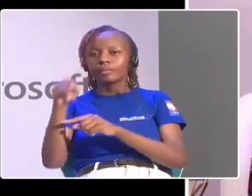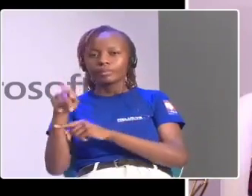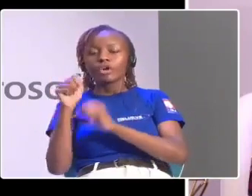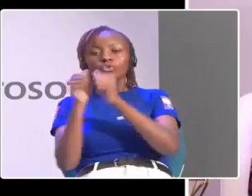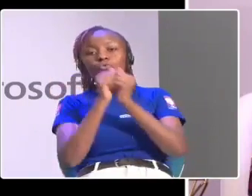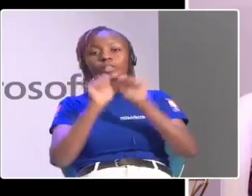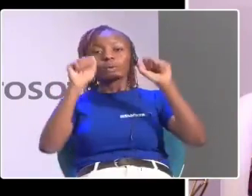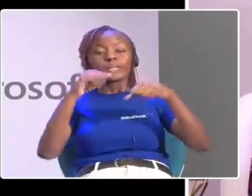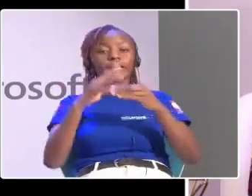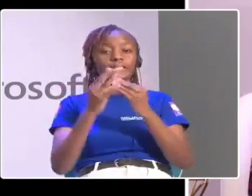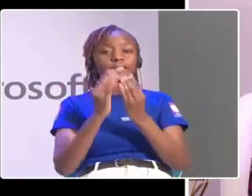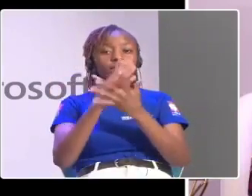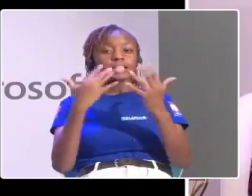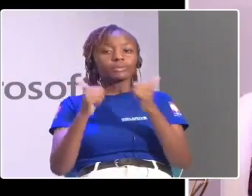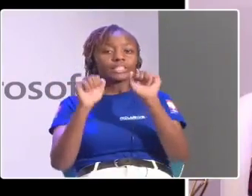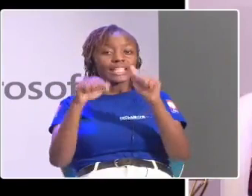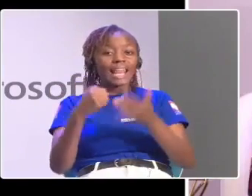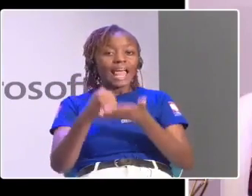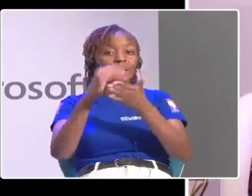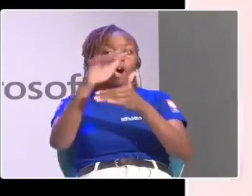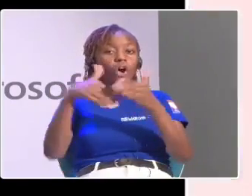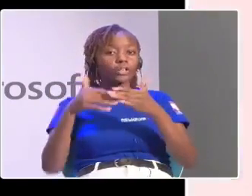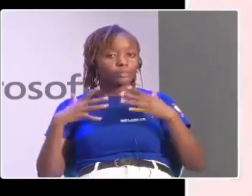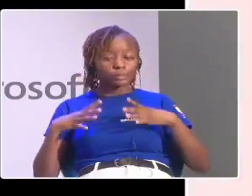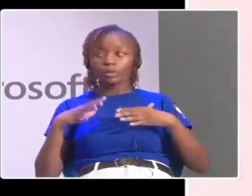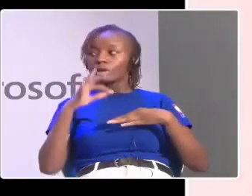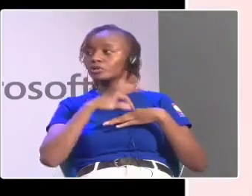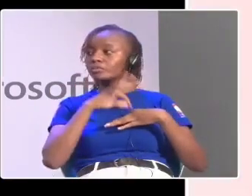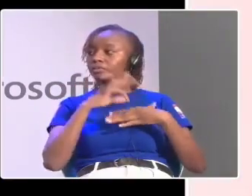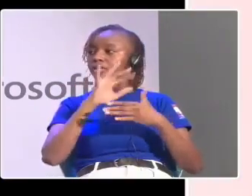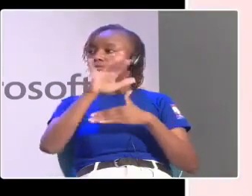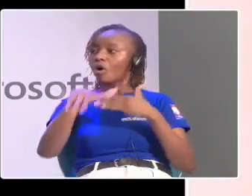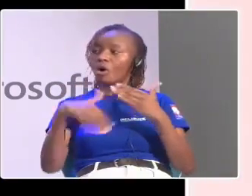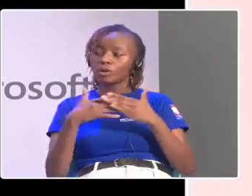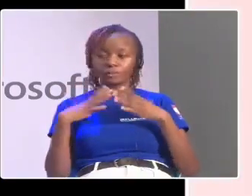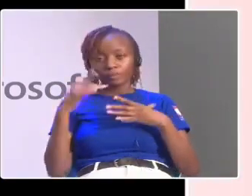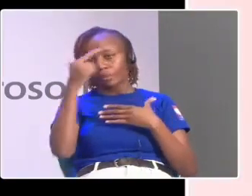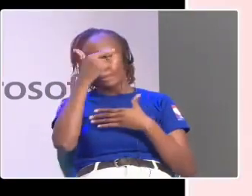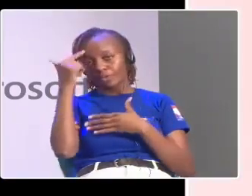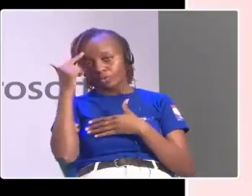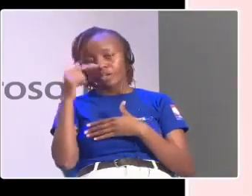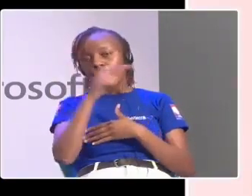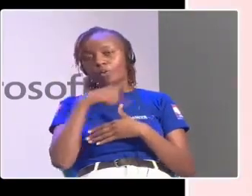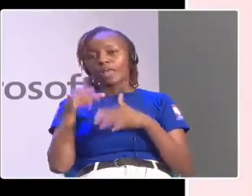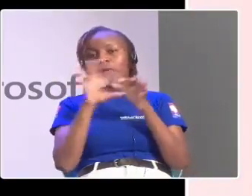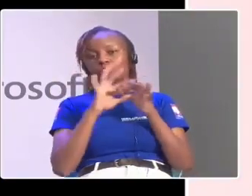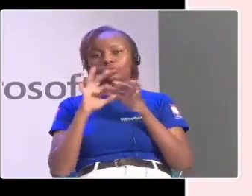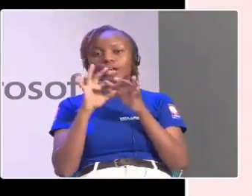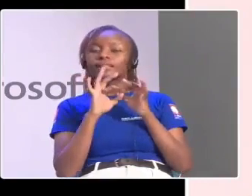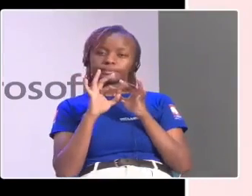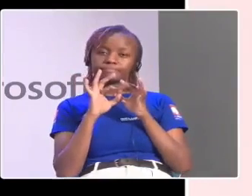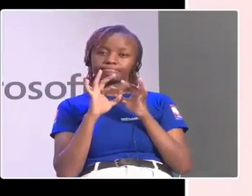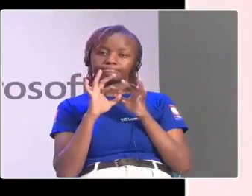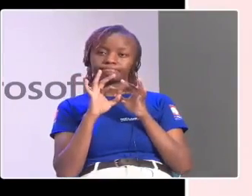we're going to be creating something that could be helpful for everyone, for the benefit of everyone, because we're collaborating together, everyone gets to benefit.